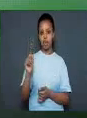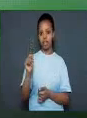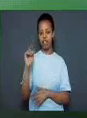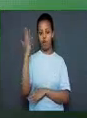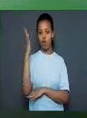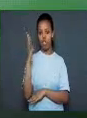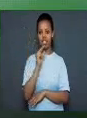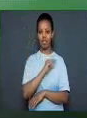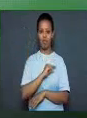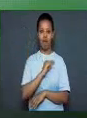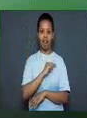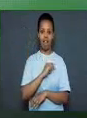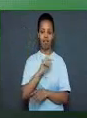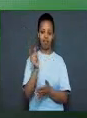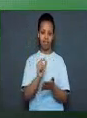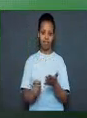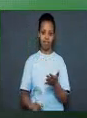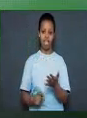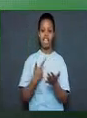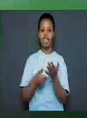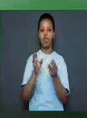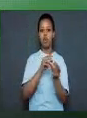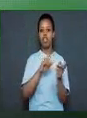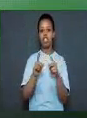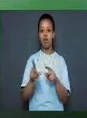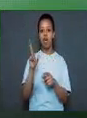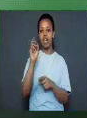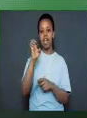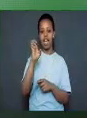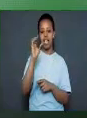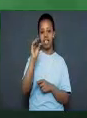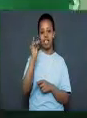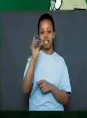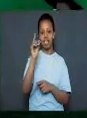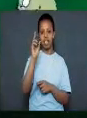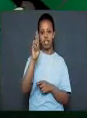temperate forests and describe deciduous trees.